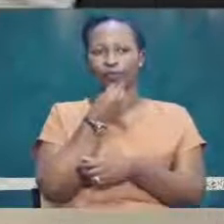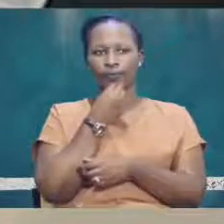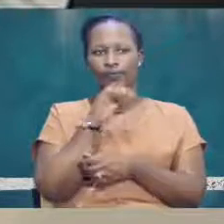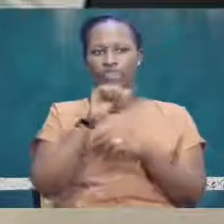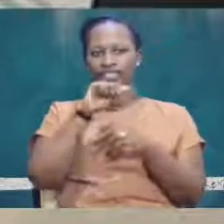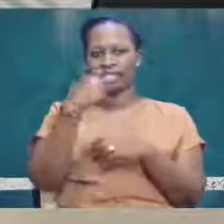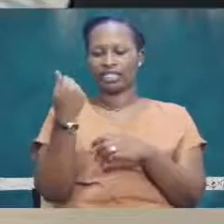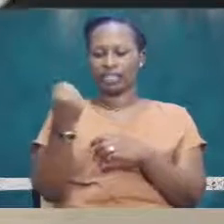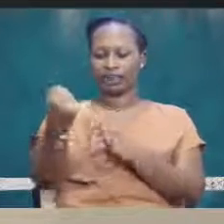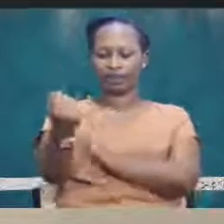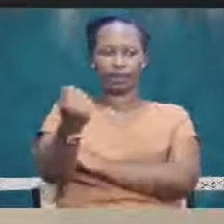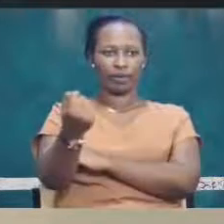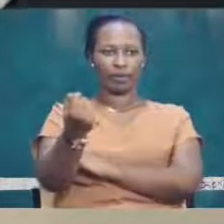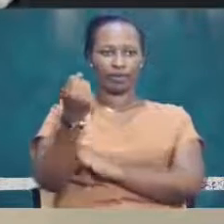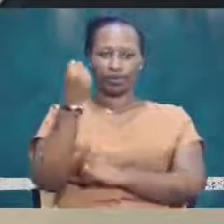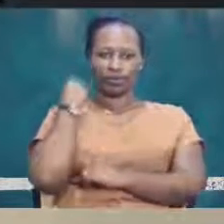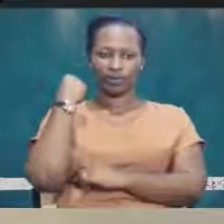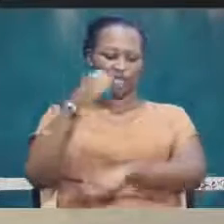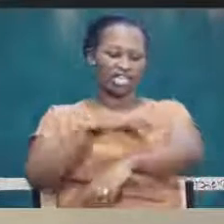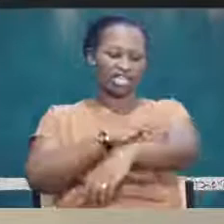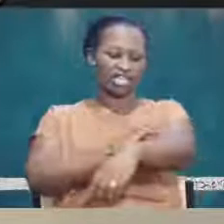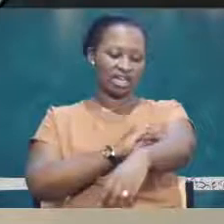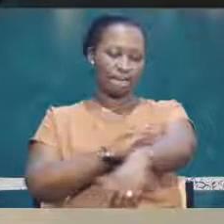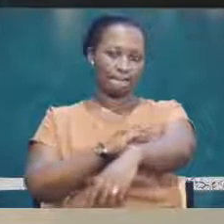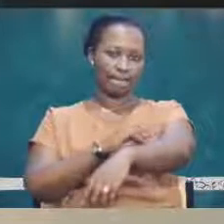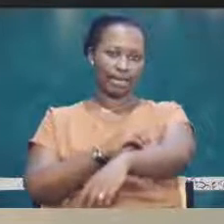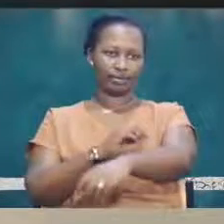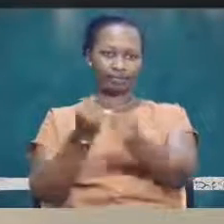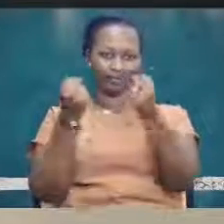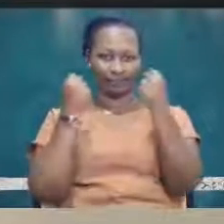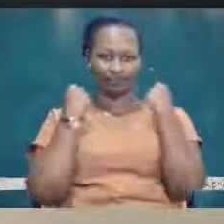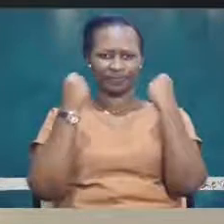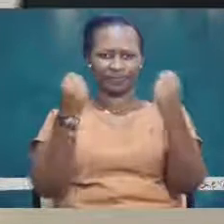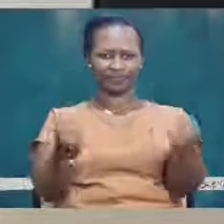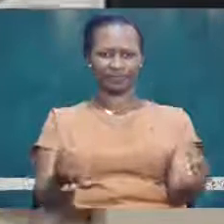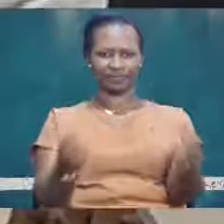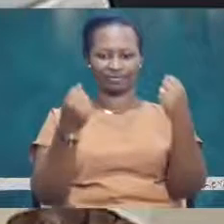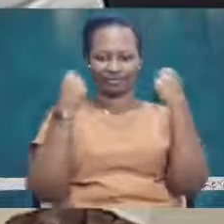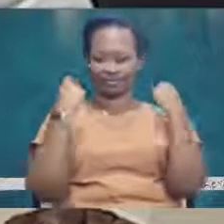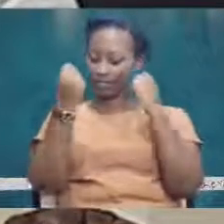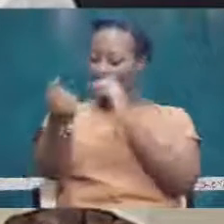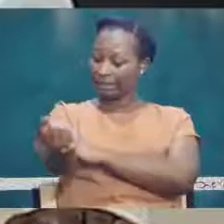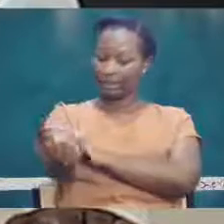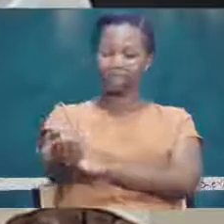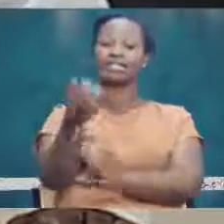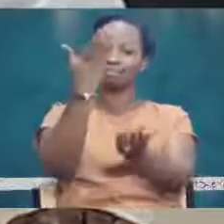and relaxation of muscles. This is an activity which needs energy.